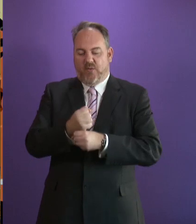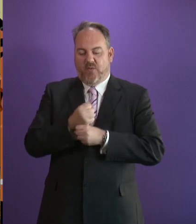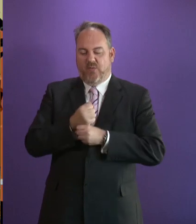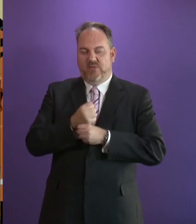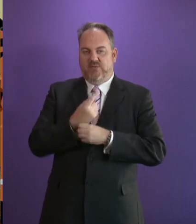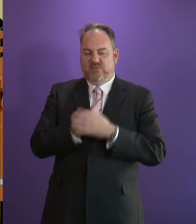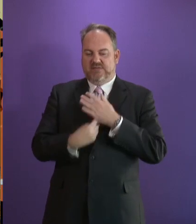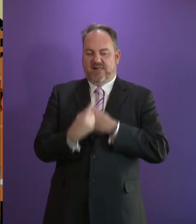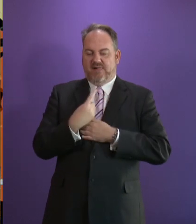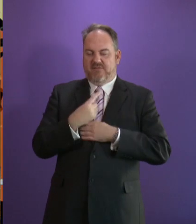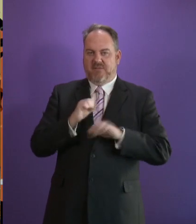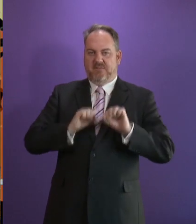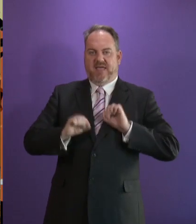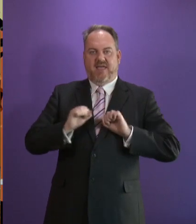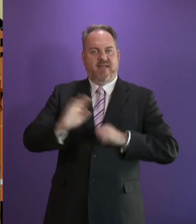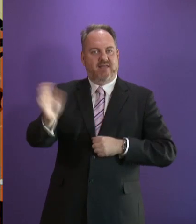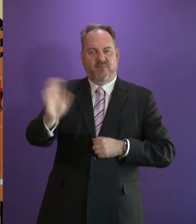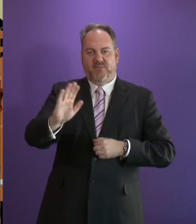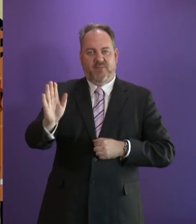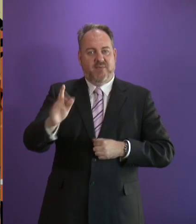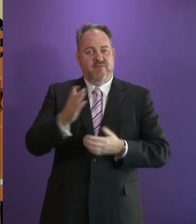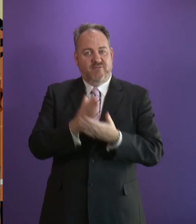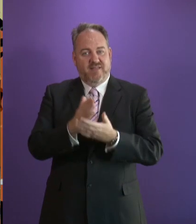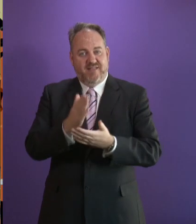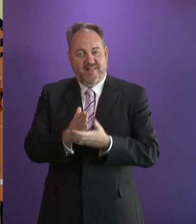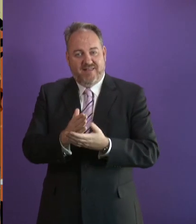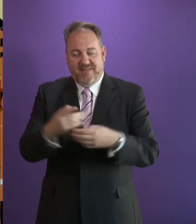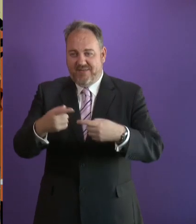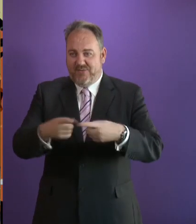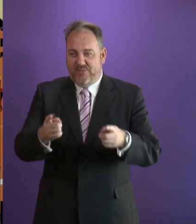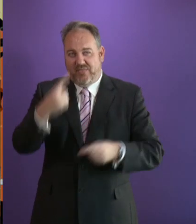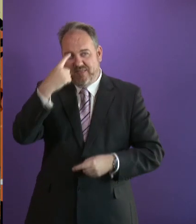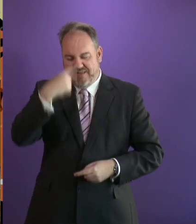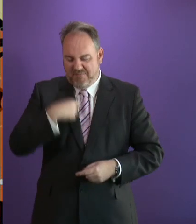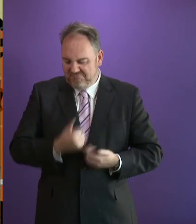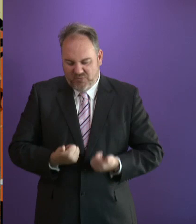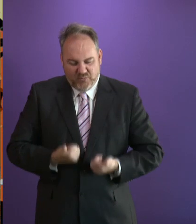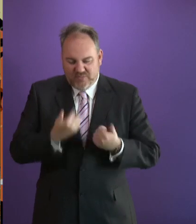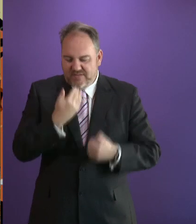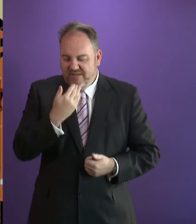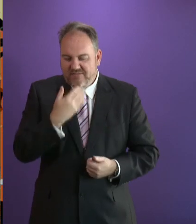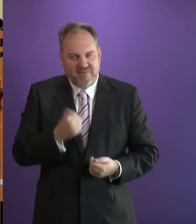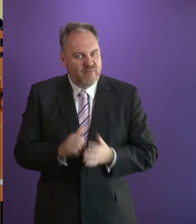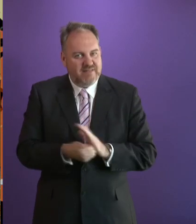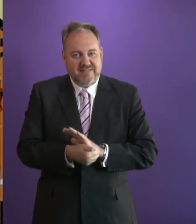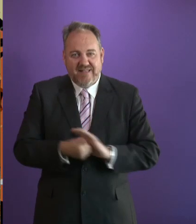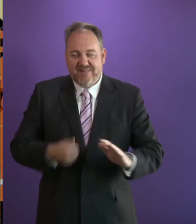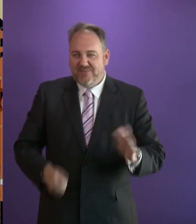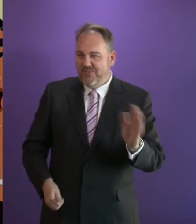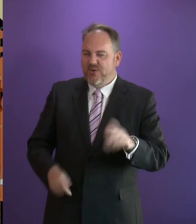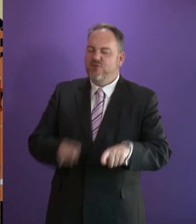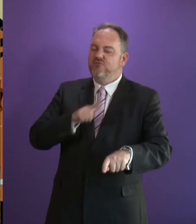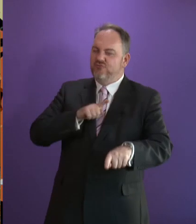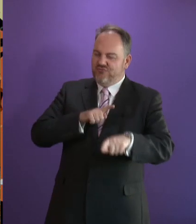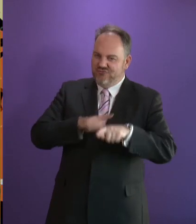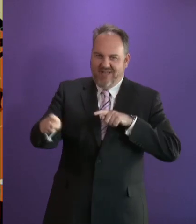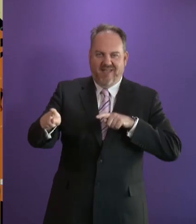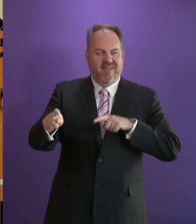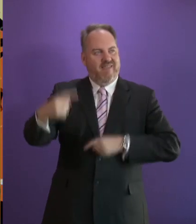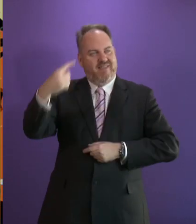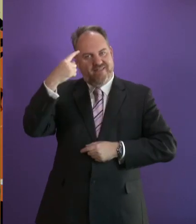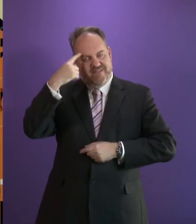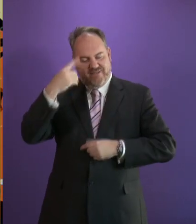think that such a role isn't for you, or maybe you don't think that you're suited for it, or you don't think you have the skills for it. However, I can promise you that if you just give it a go, you'll probably